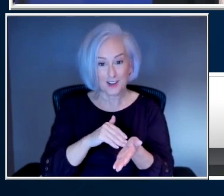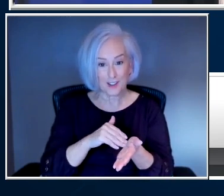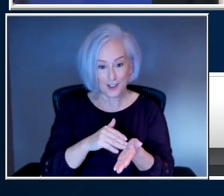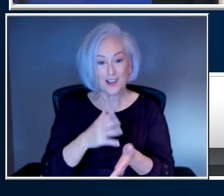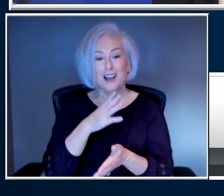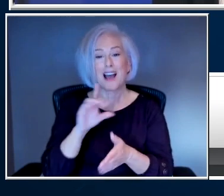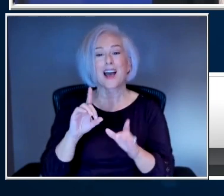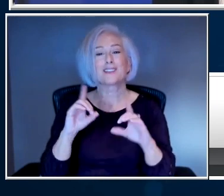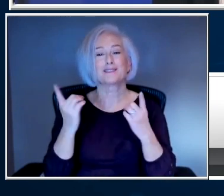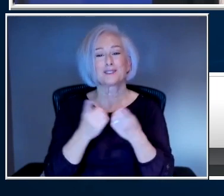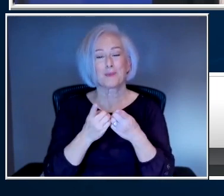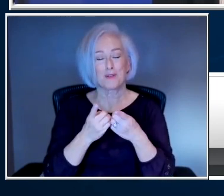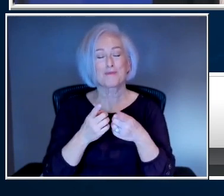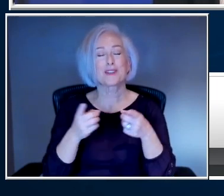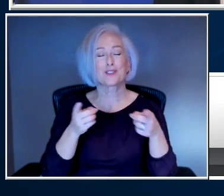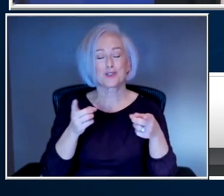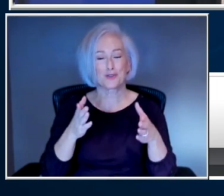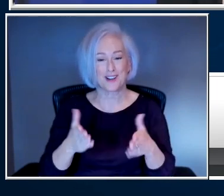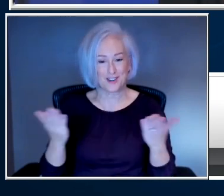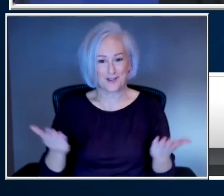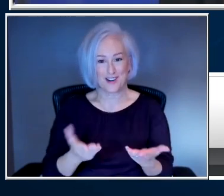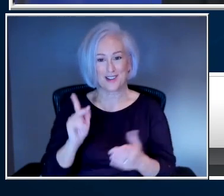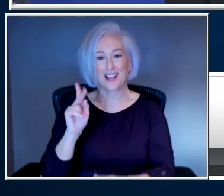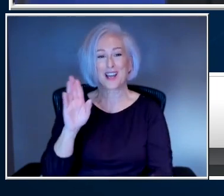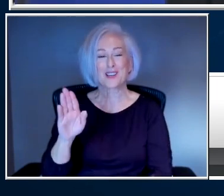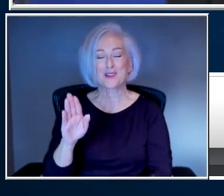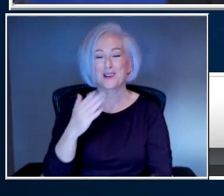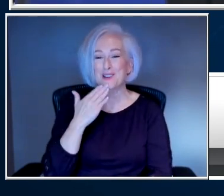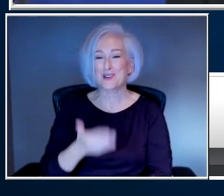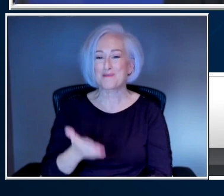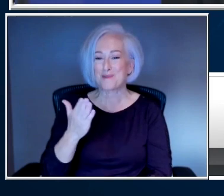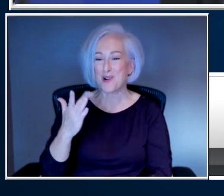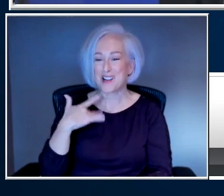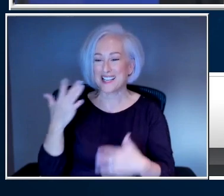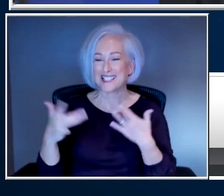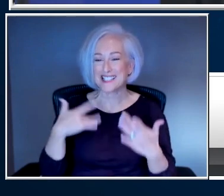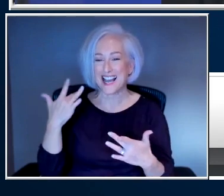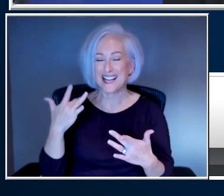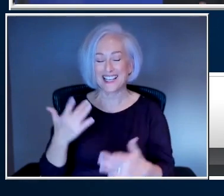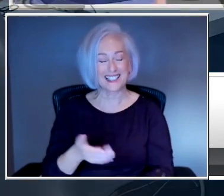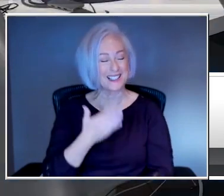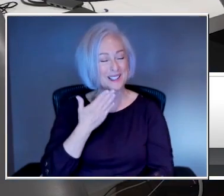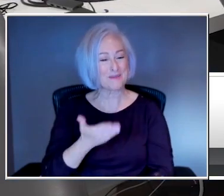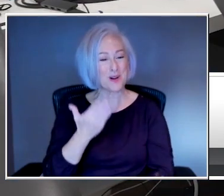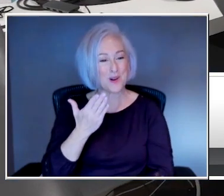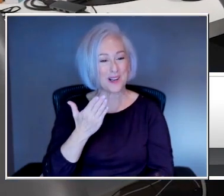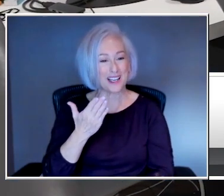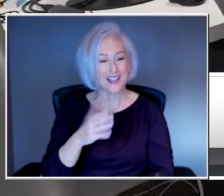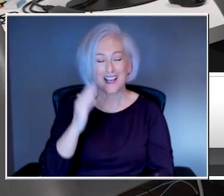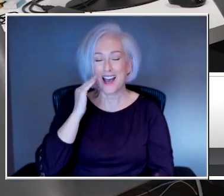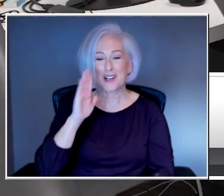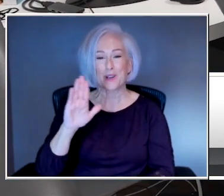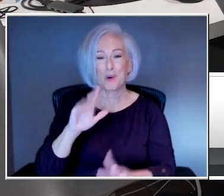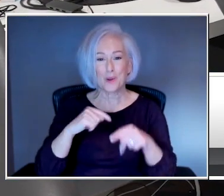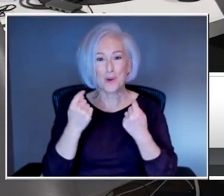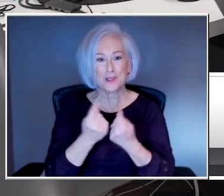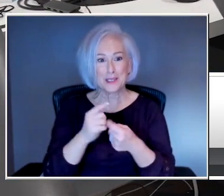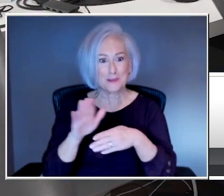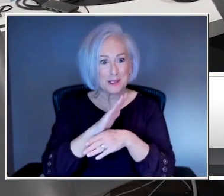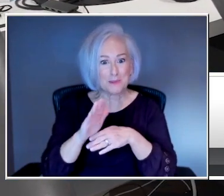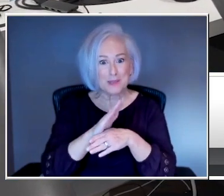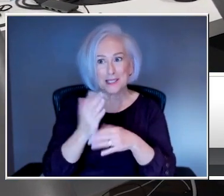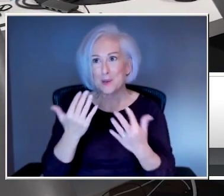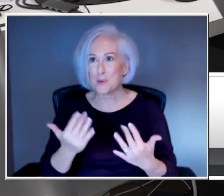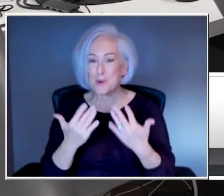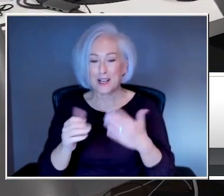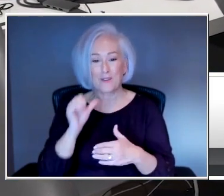Dr. Vopad. This is very exciting. Good morning. Hey, I know you guys have been busy, your team, and just waiting for this day tomorrow and this weekend. It's going to be so exciting.